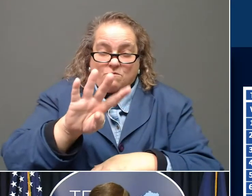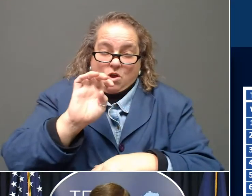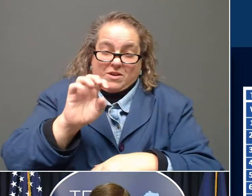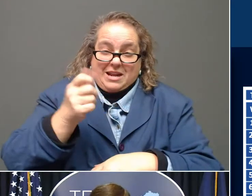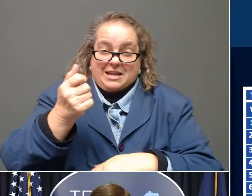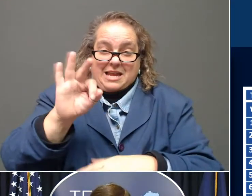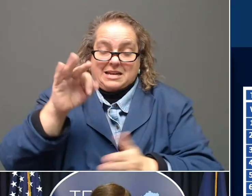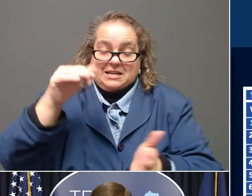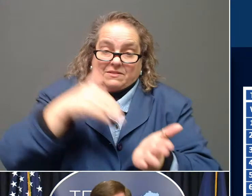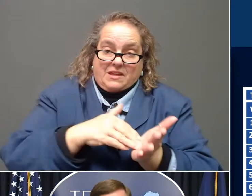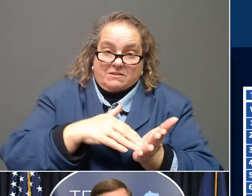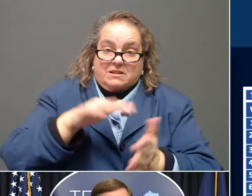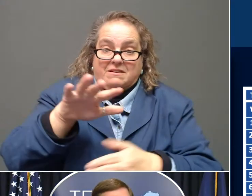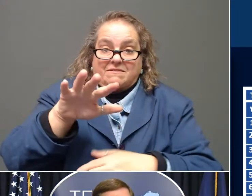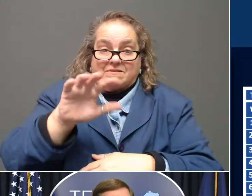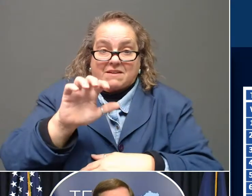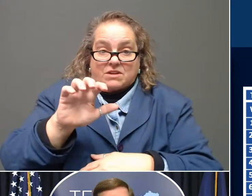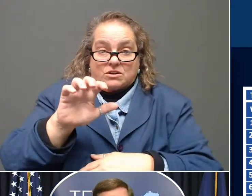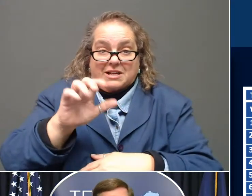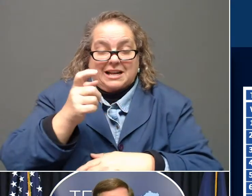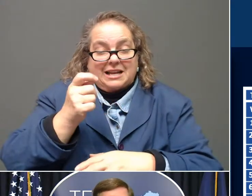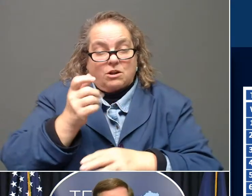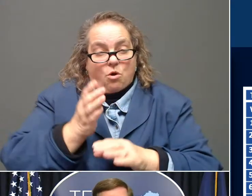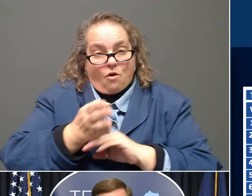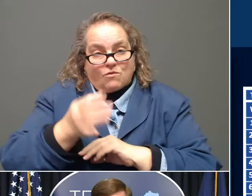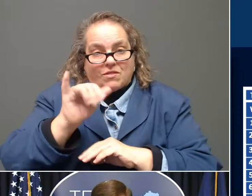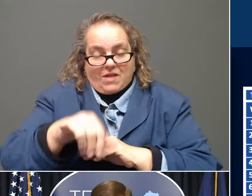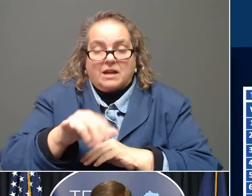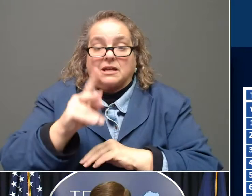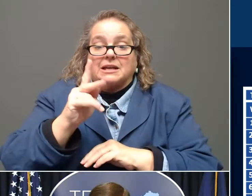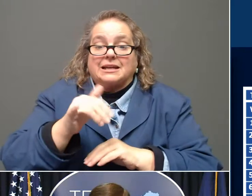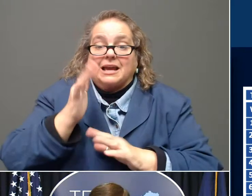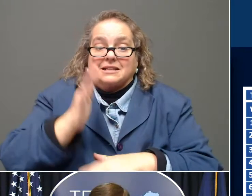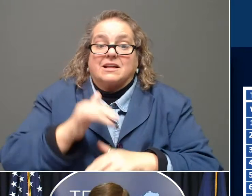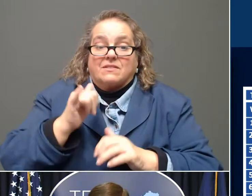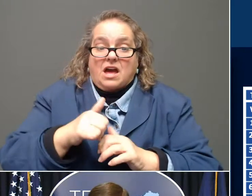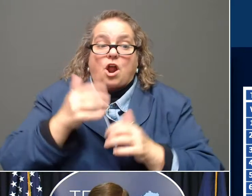other, it is